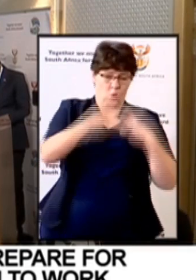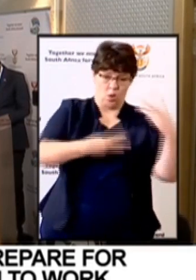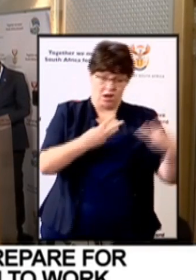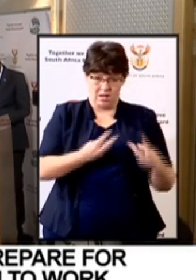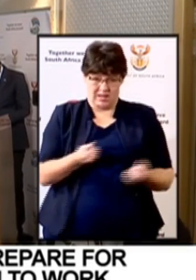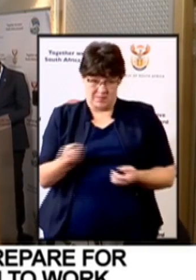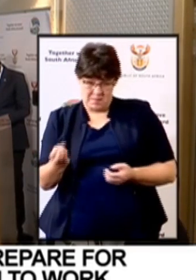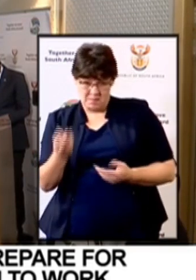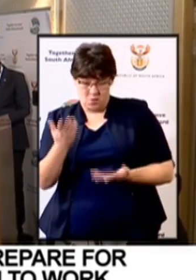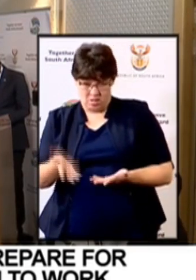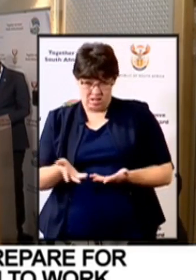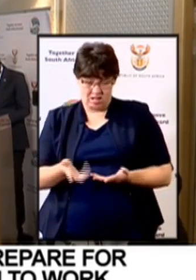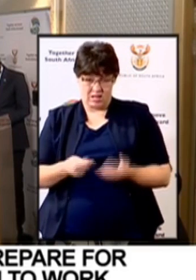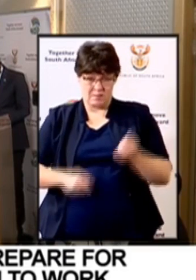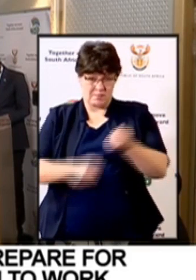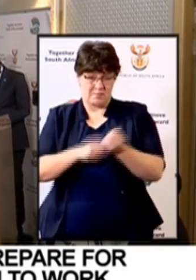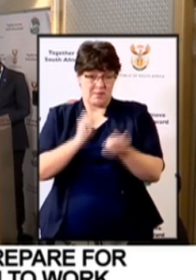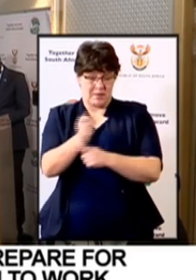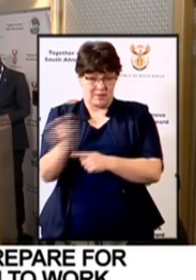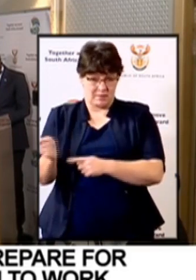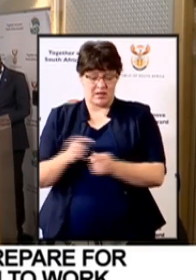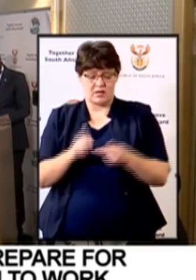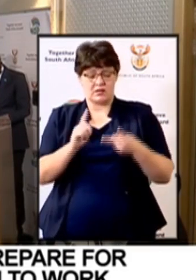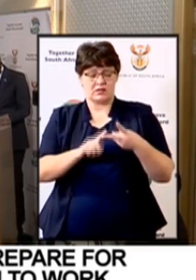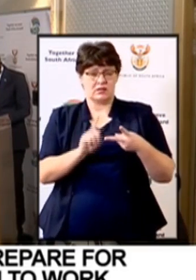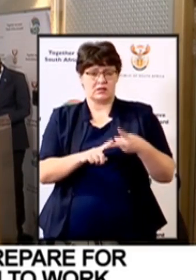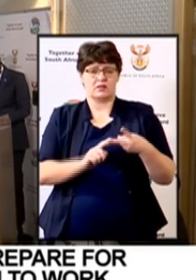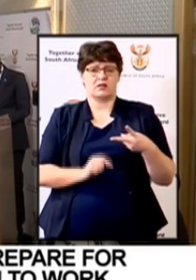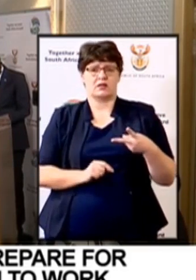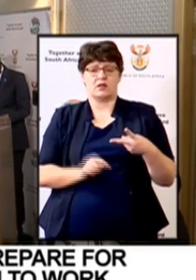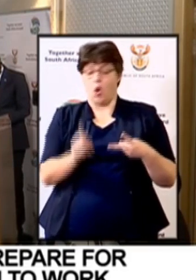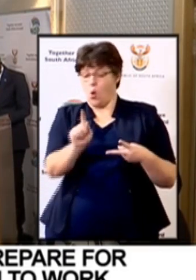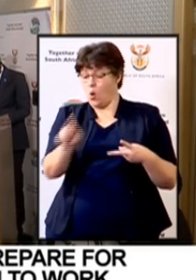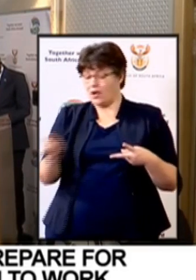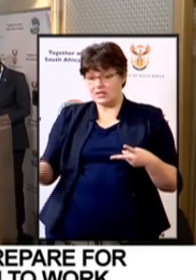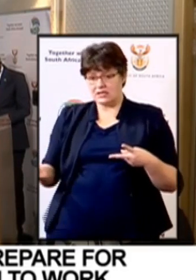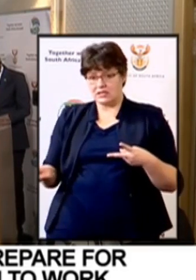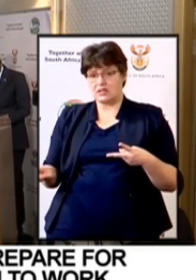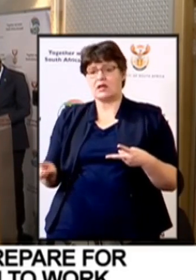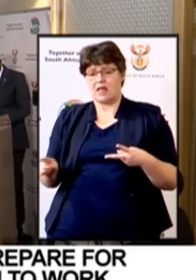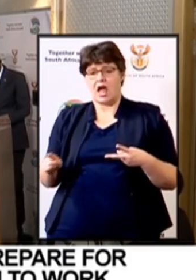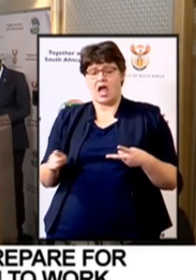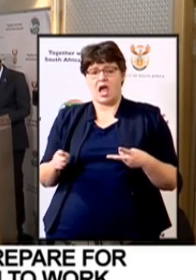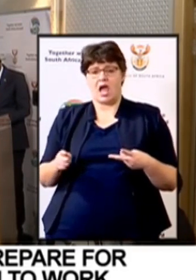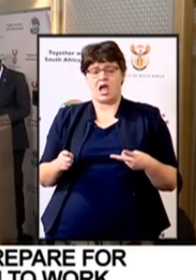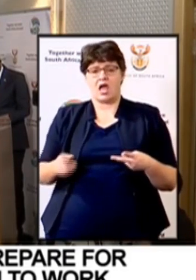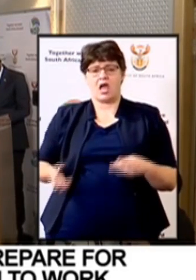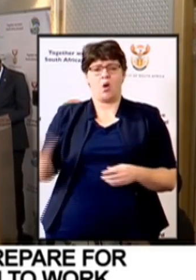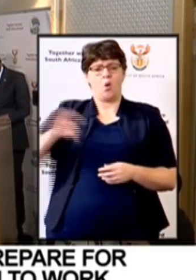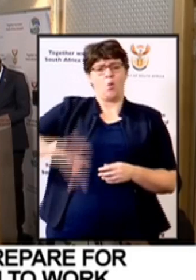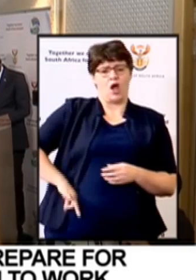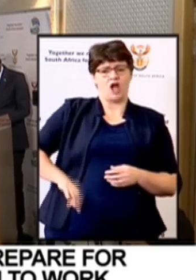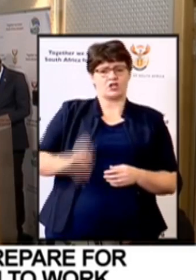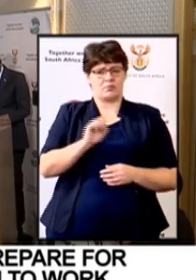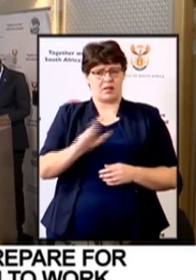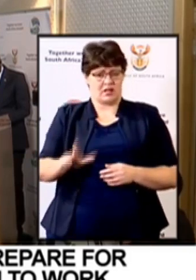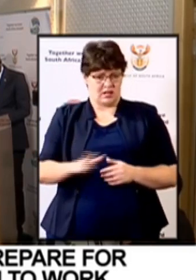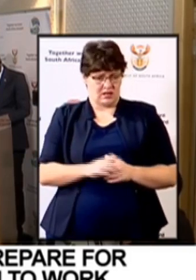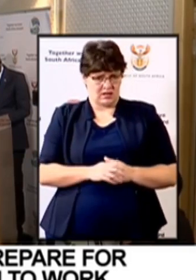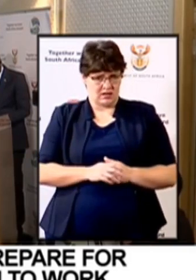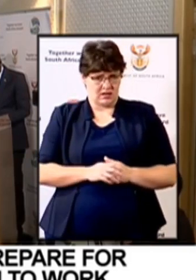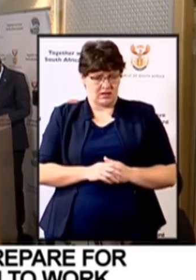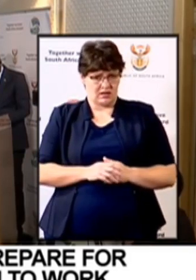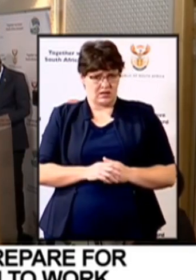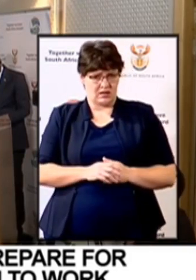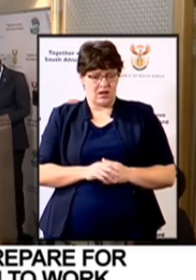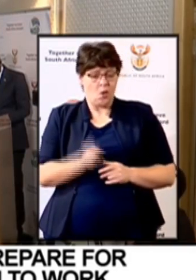Number 2 is the government has entered into a 3-year agreement with the workers regarding the wage bill, and so far I hear that the Minister has not touched any bases. And